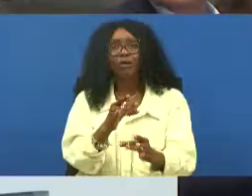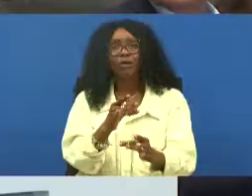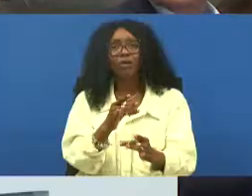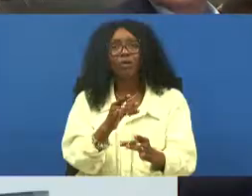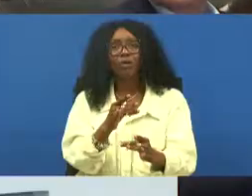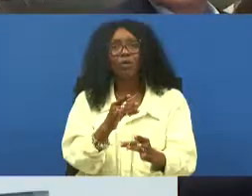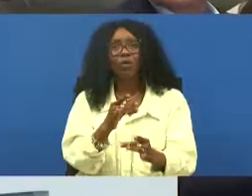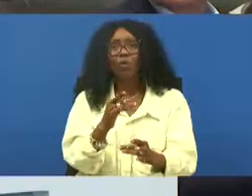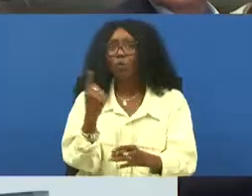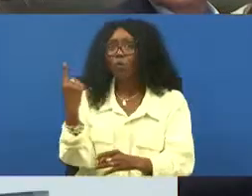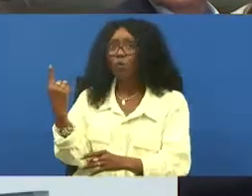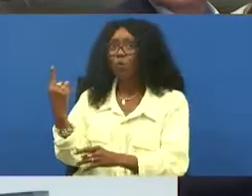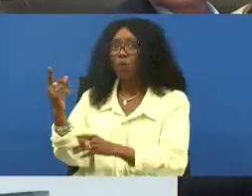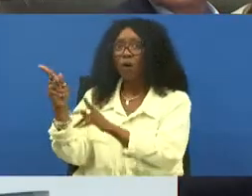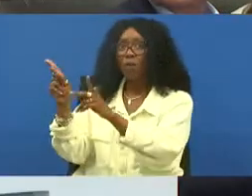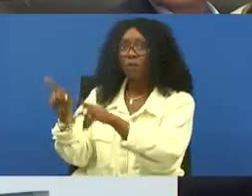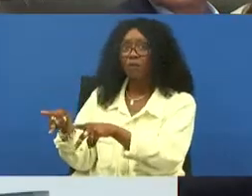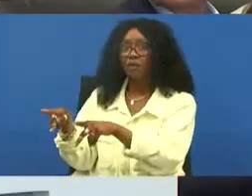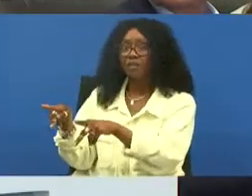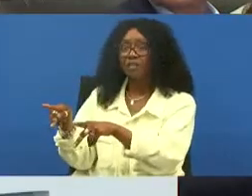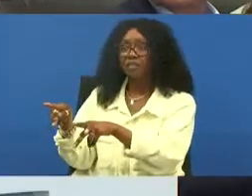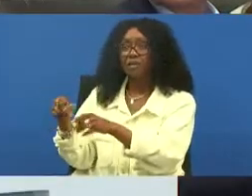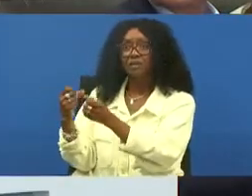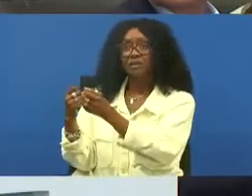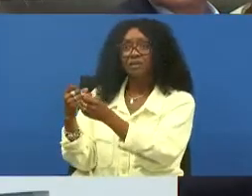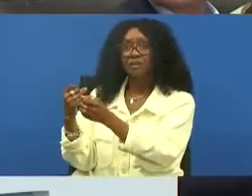You have one individual represent 3 different entities.